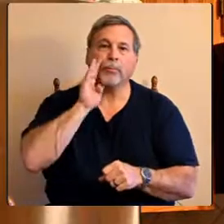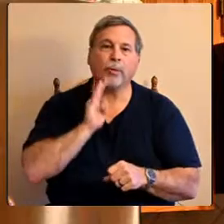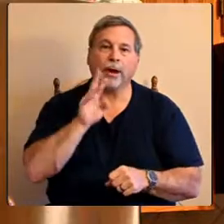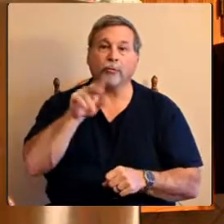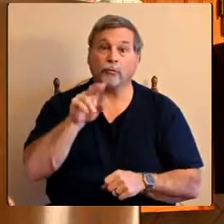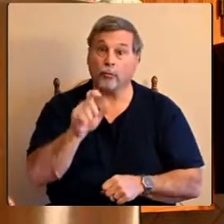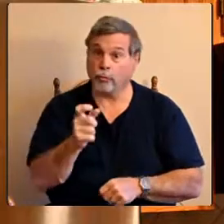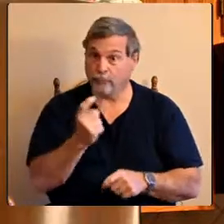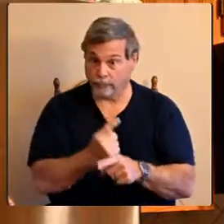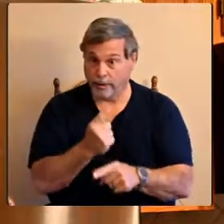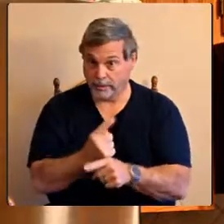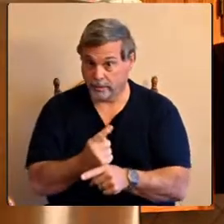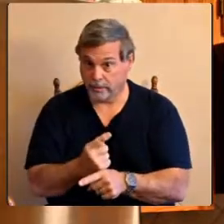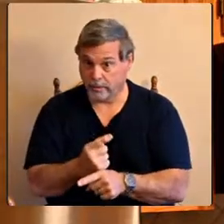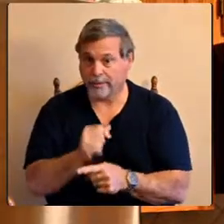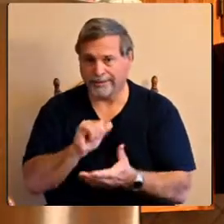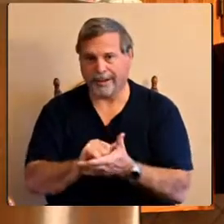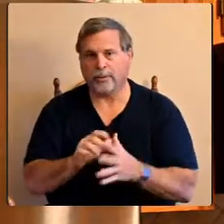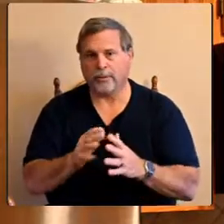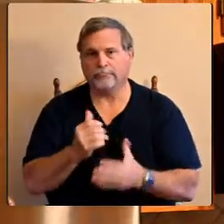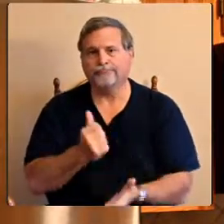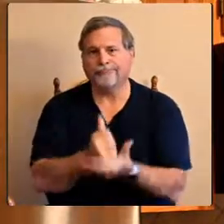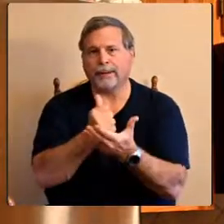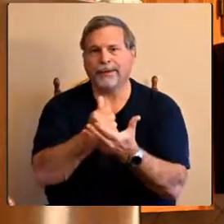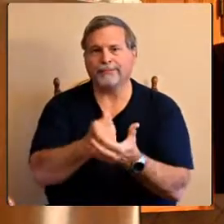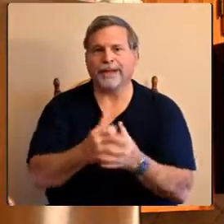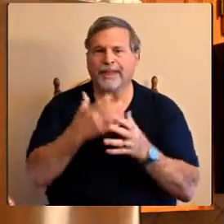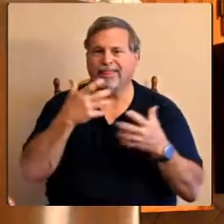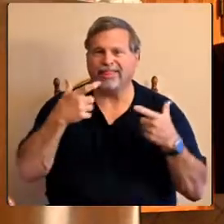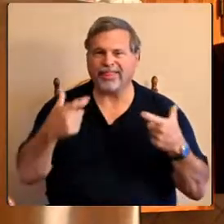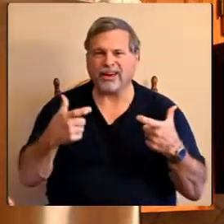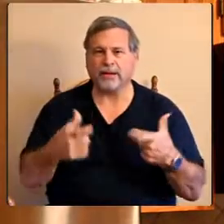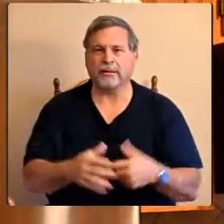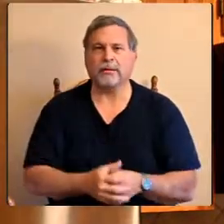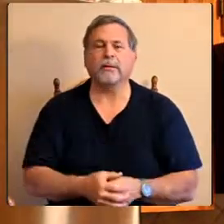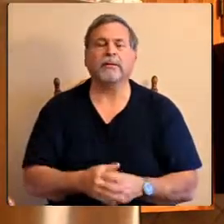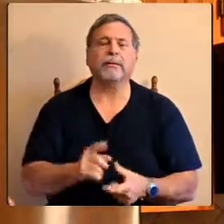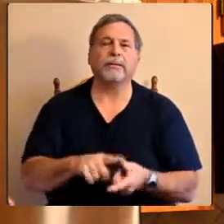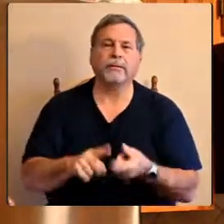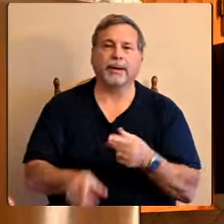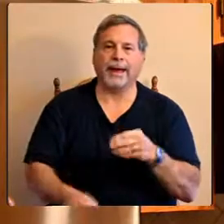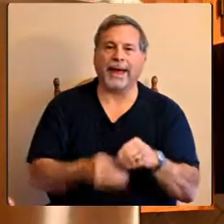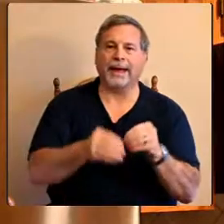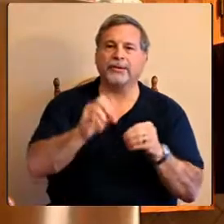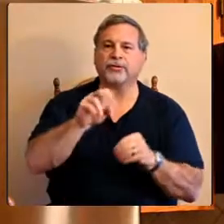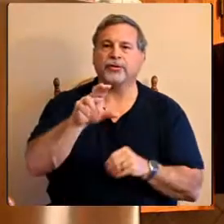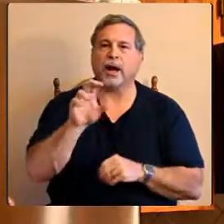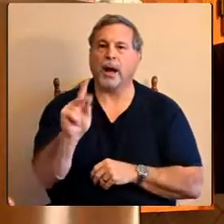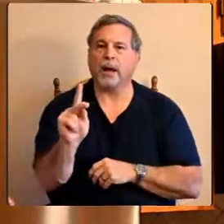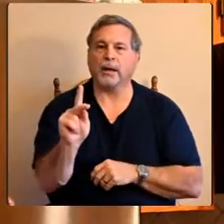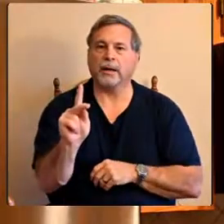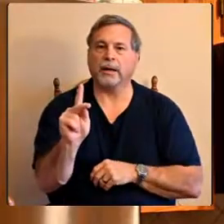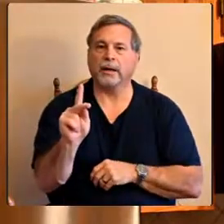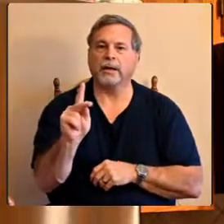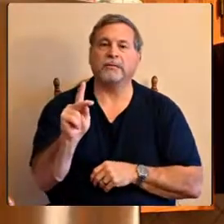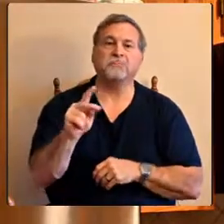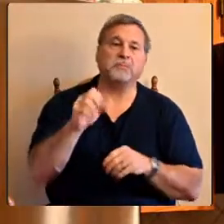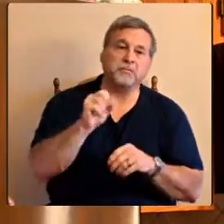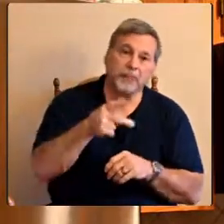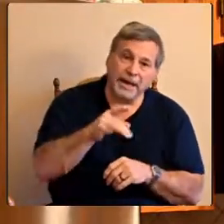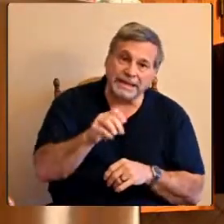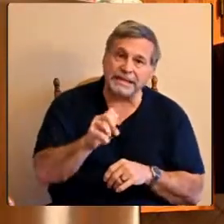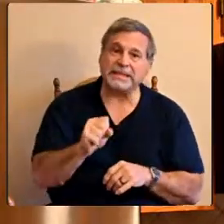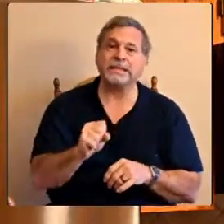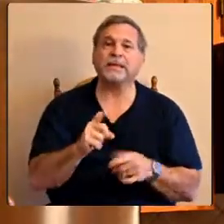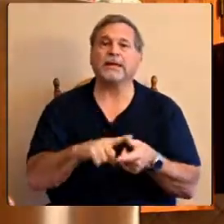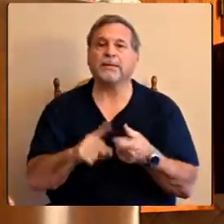brown roux, right? That's going to help us thicken. Put in our stock, we added in our spices,